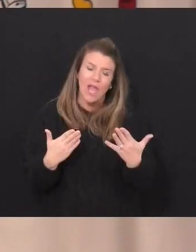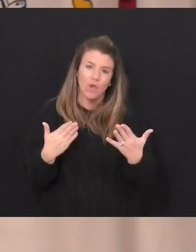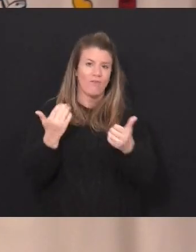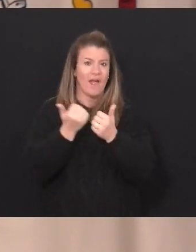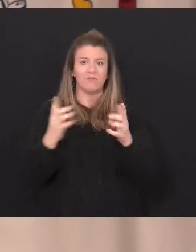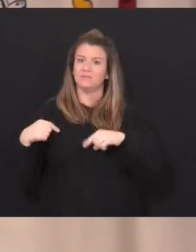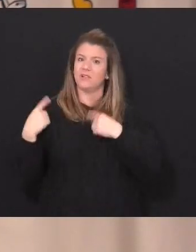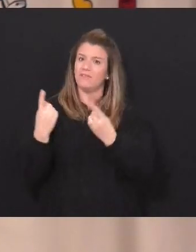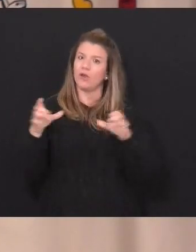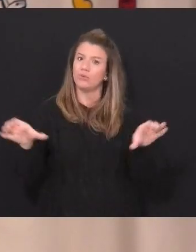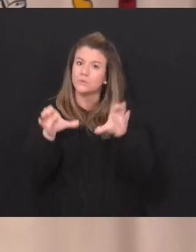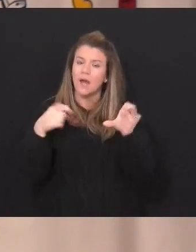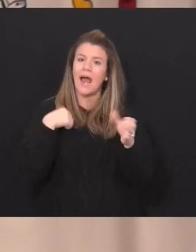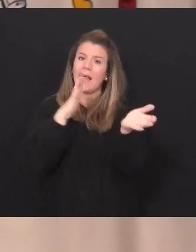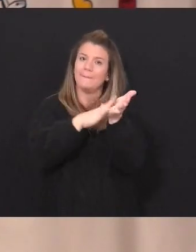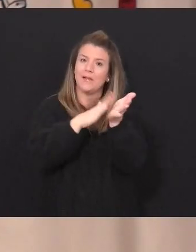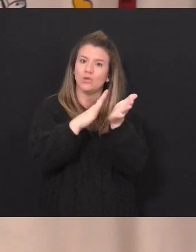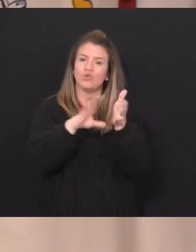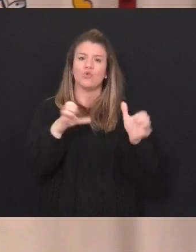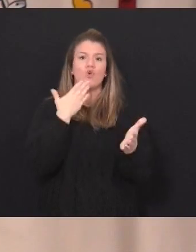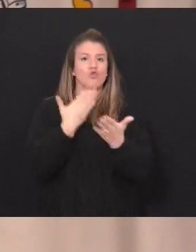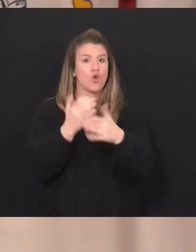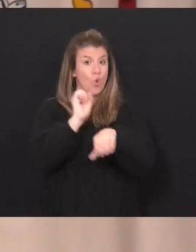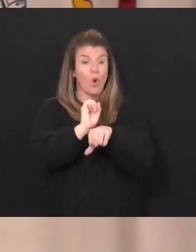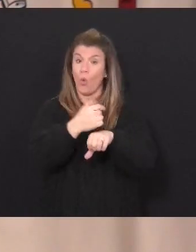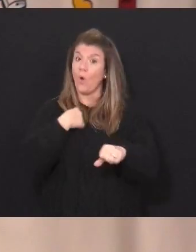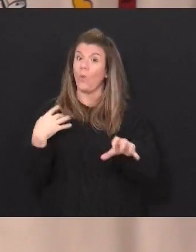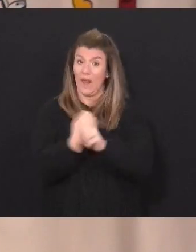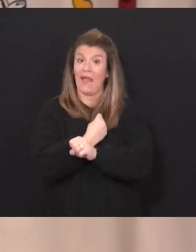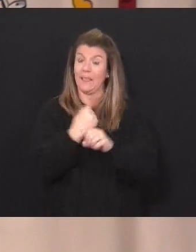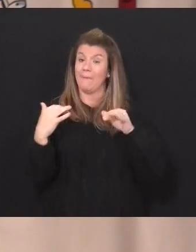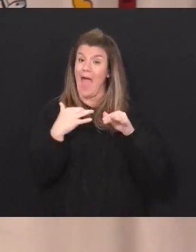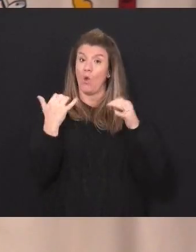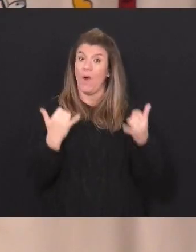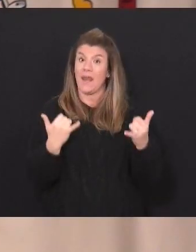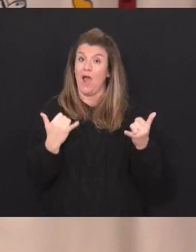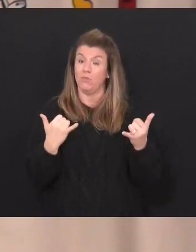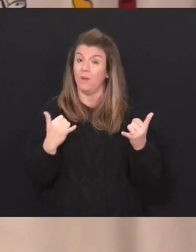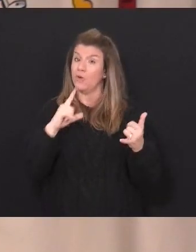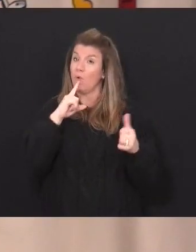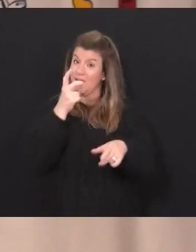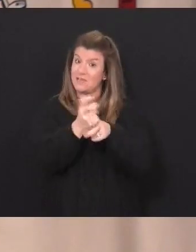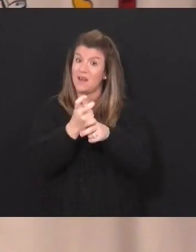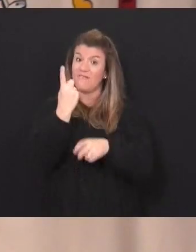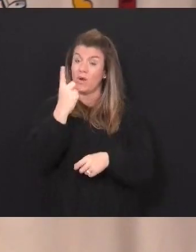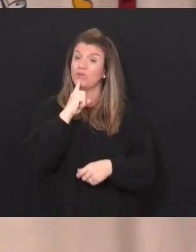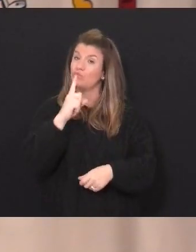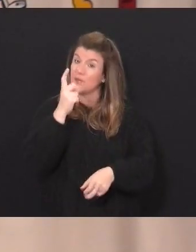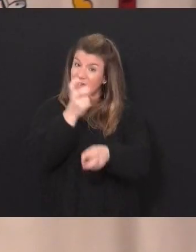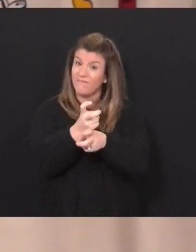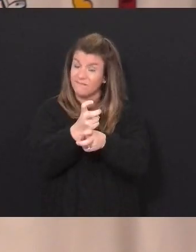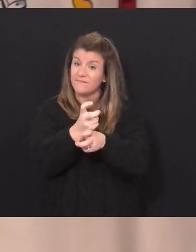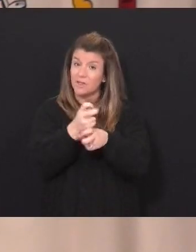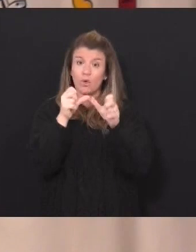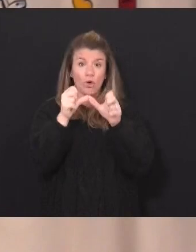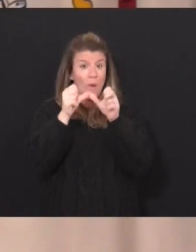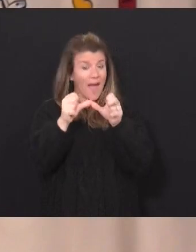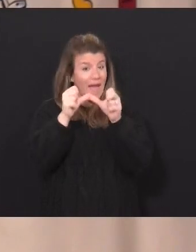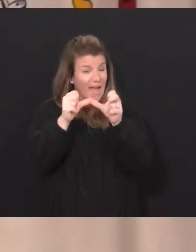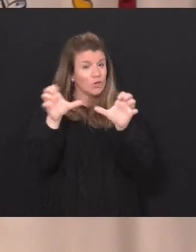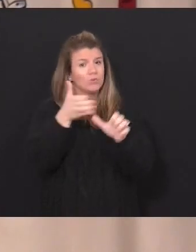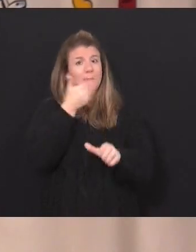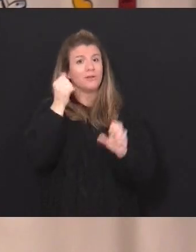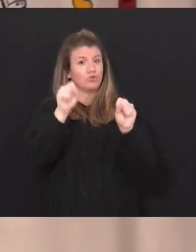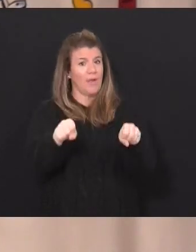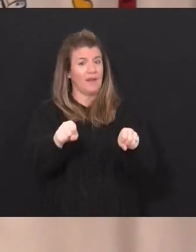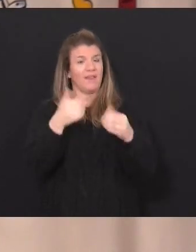done. I commend you. You're doing good. We're winning this battle right now, but it's a tough one, really tough. So hang in there and do the best